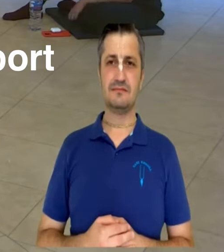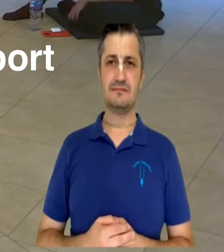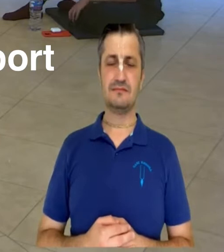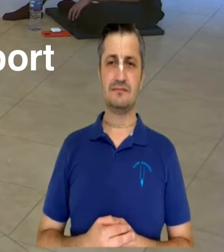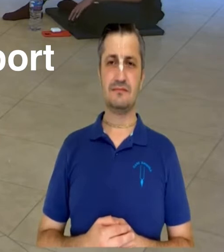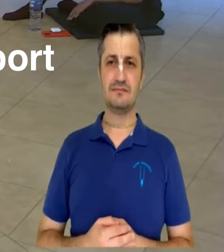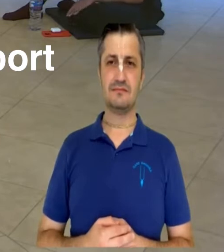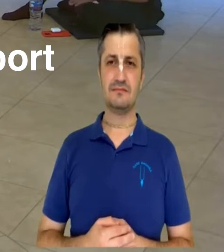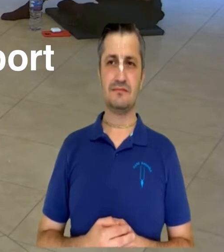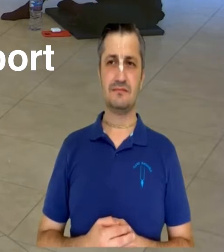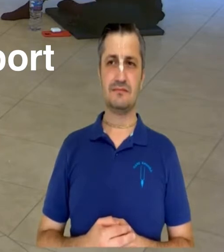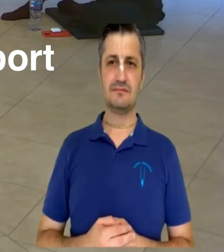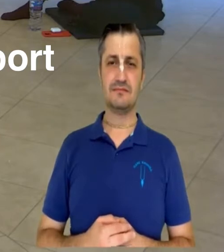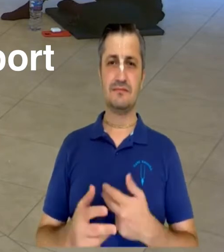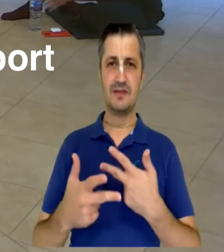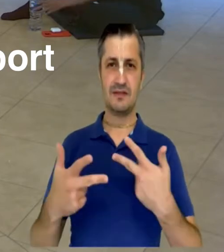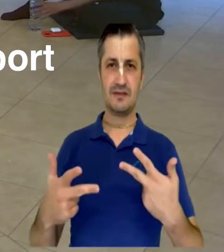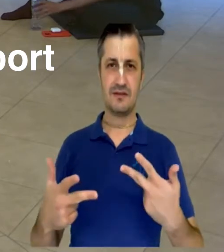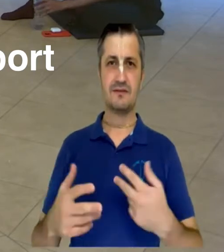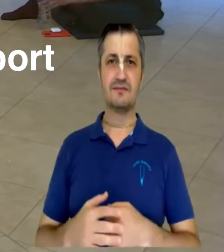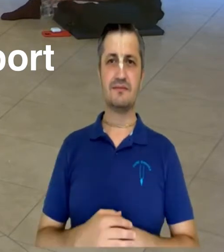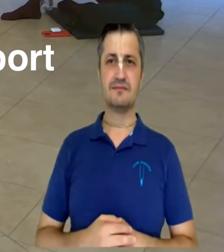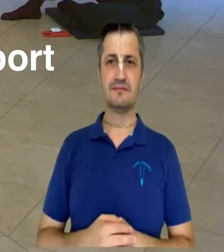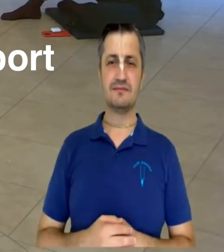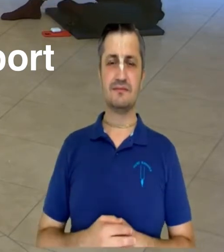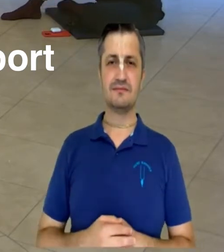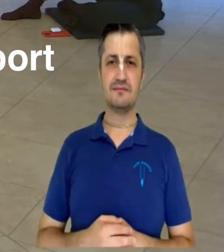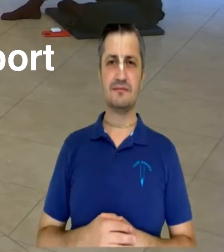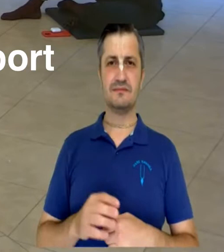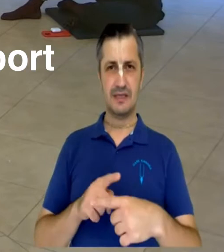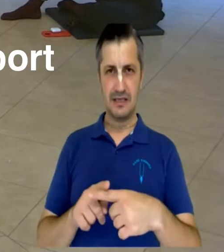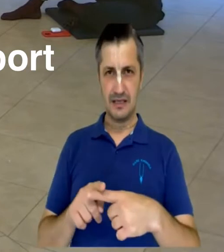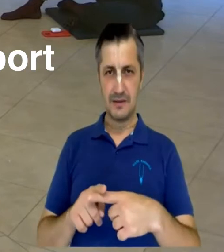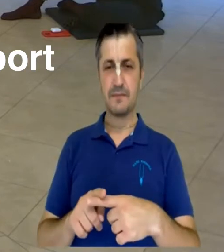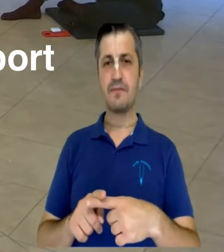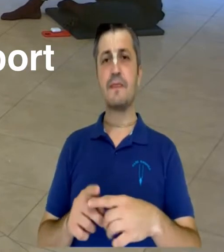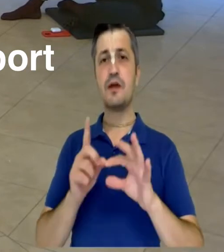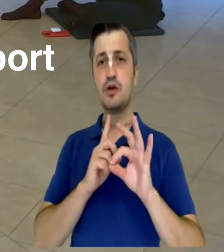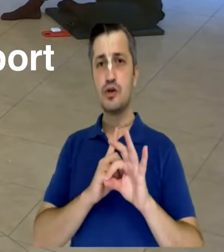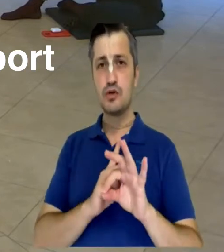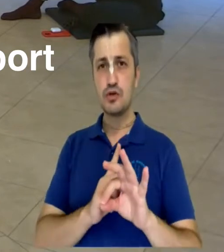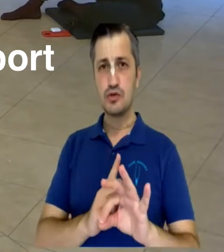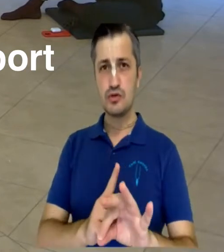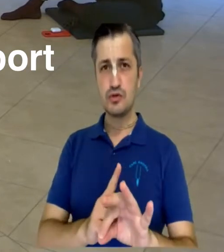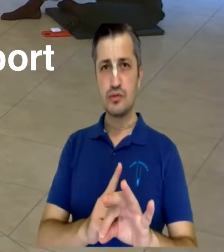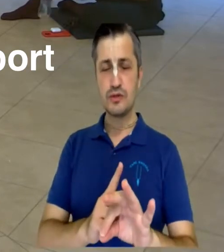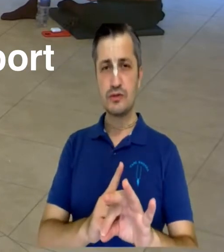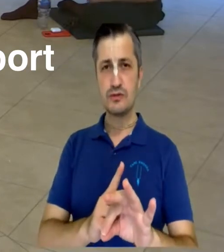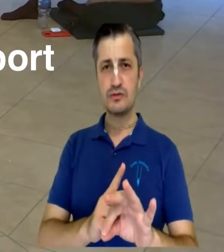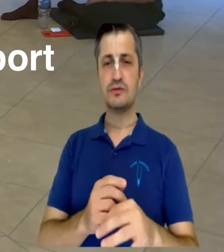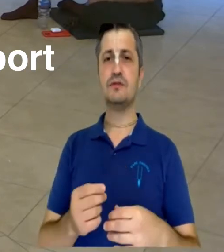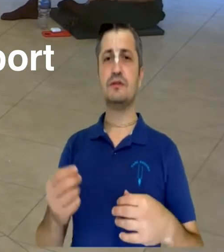abhinishpadyate sa uttama purusha. The super soul coming out of the body enters the impersonal Brahmajyoti, then in